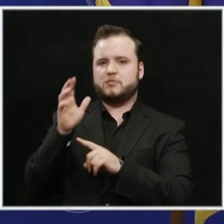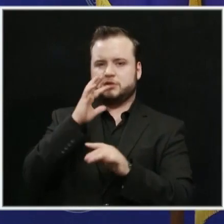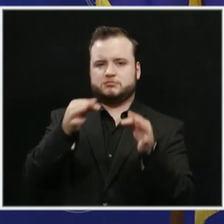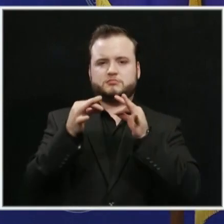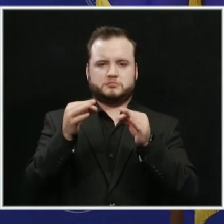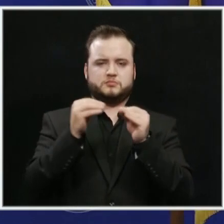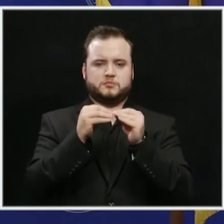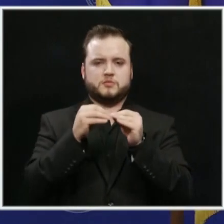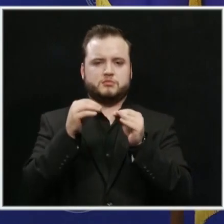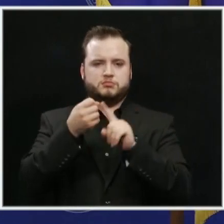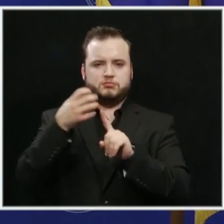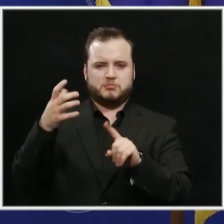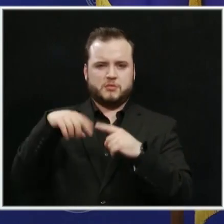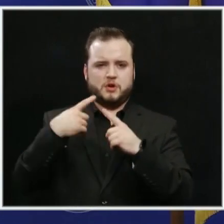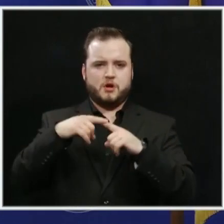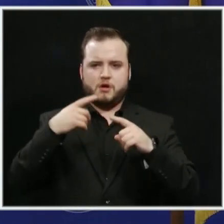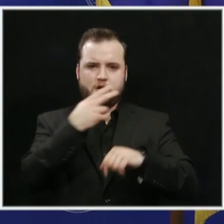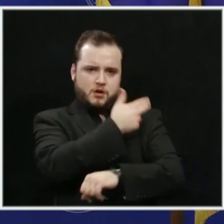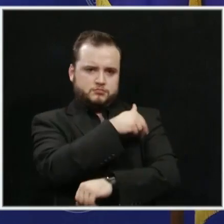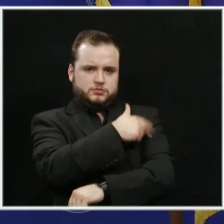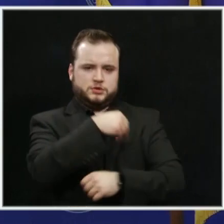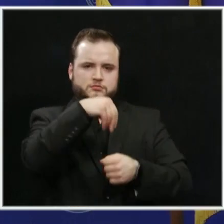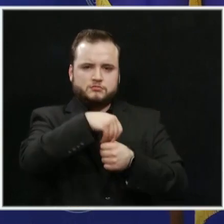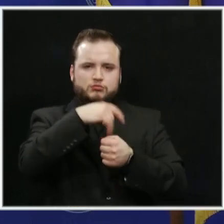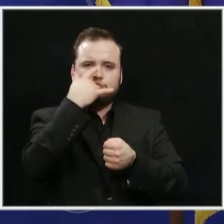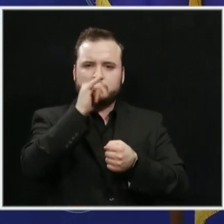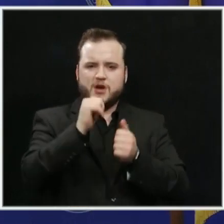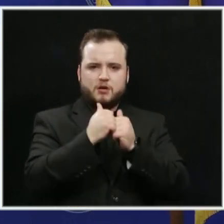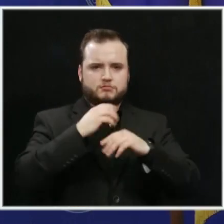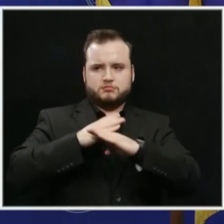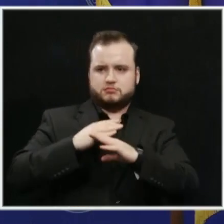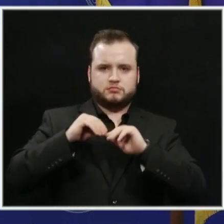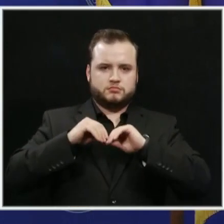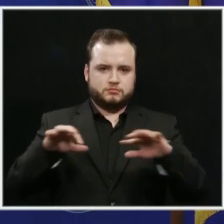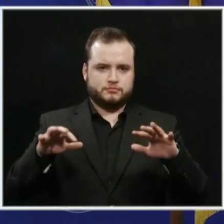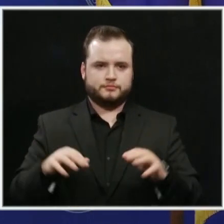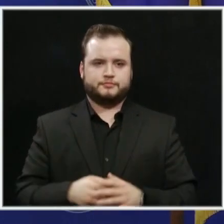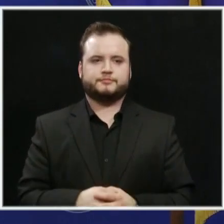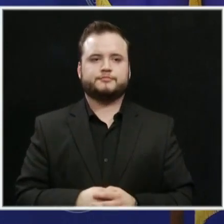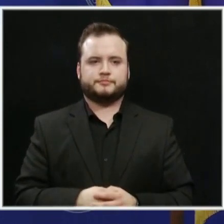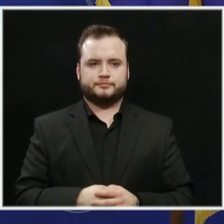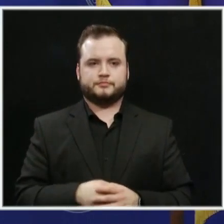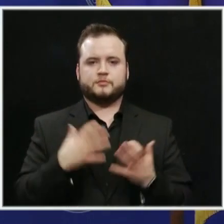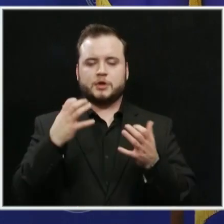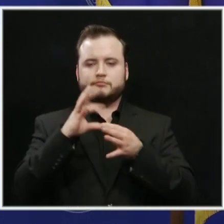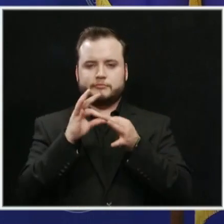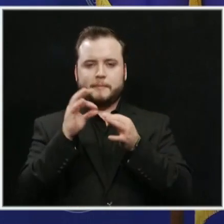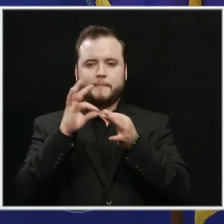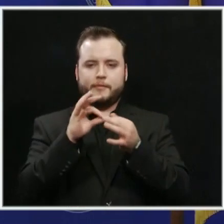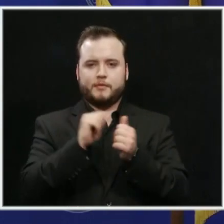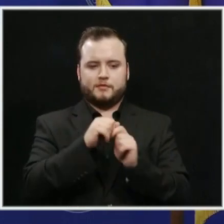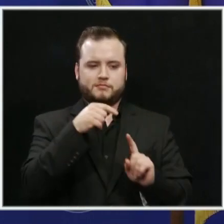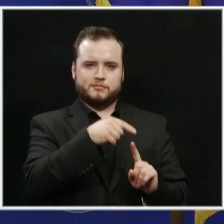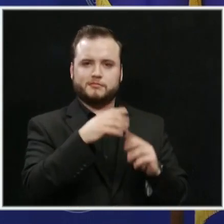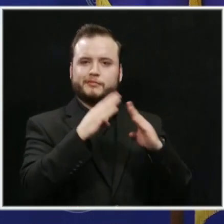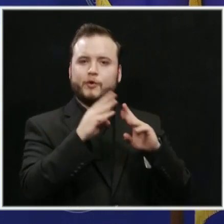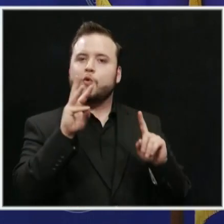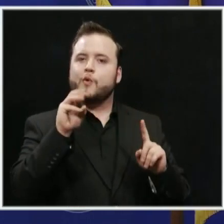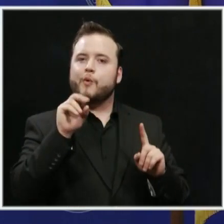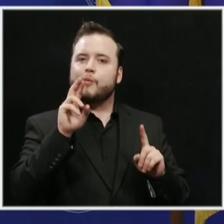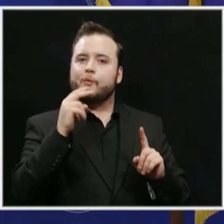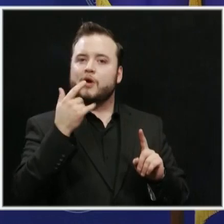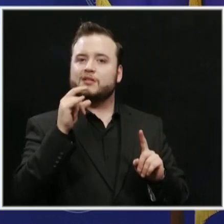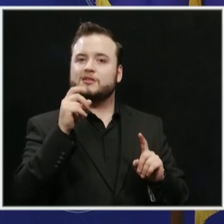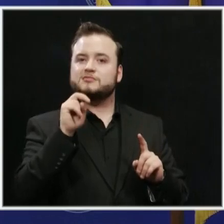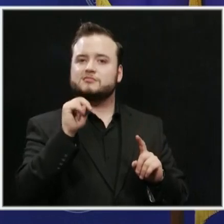want to mention just a couple more things about the Worthington situation that the governor just mentioned. We've been very closely following the